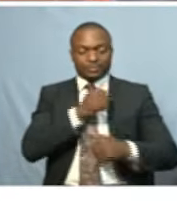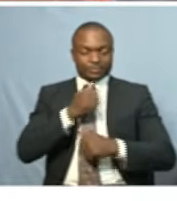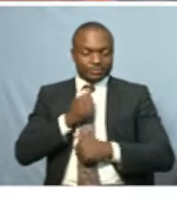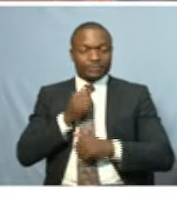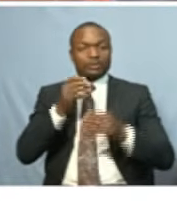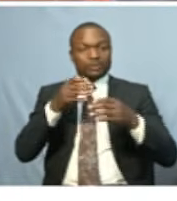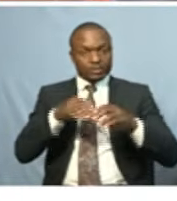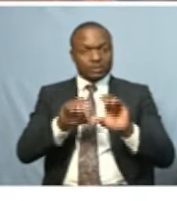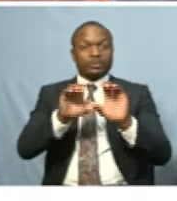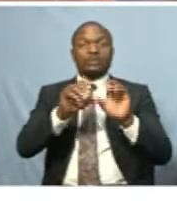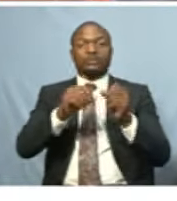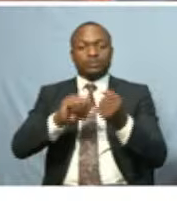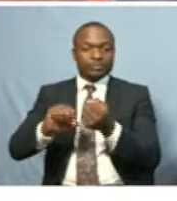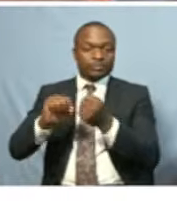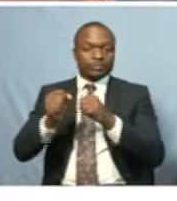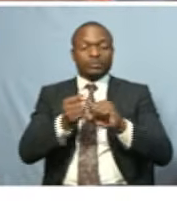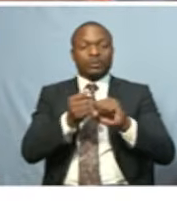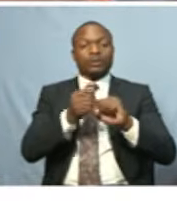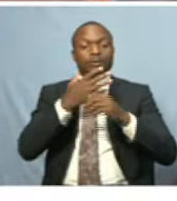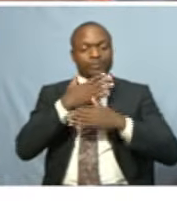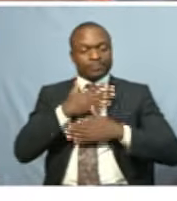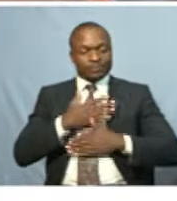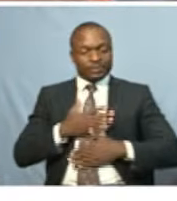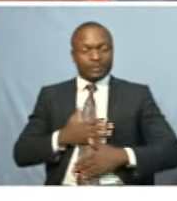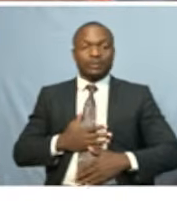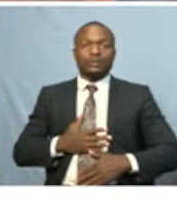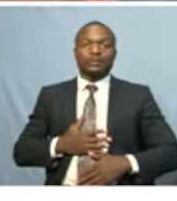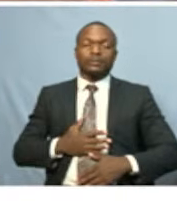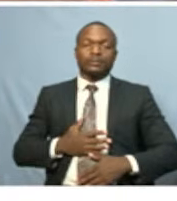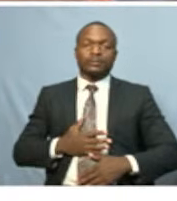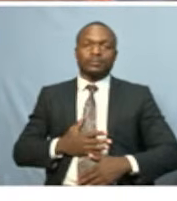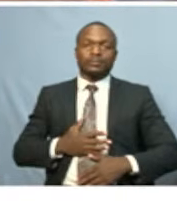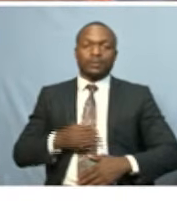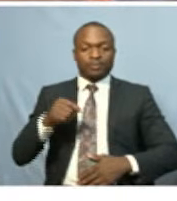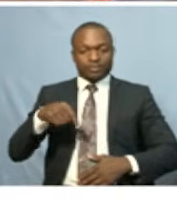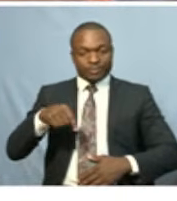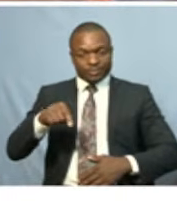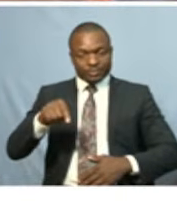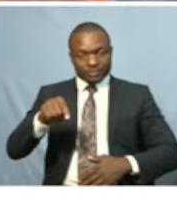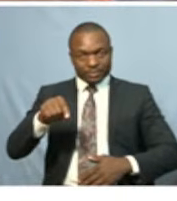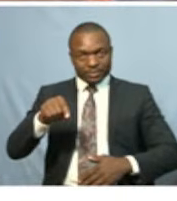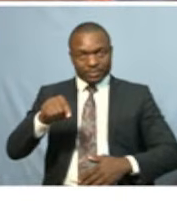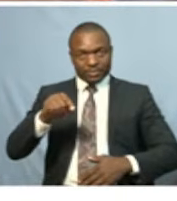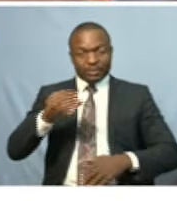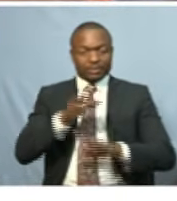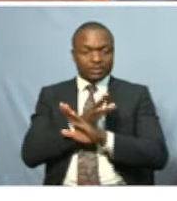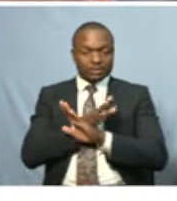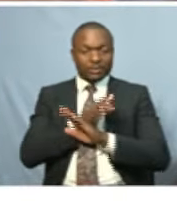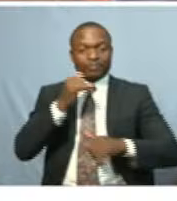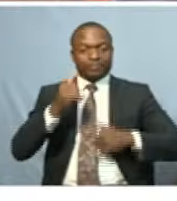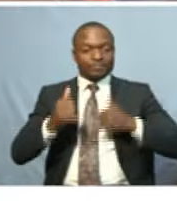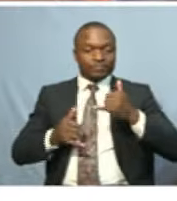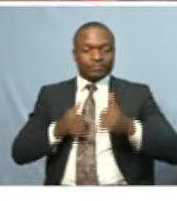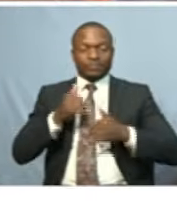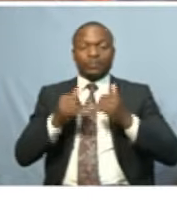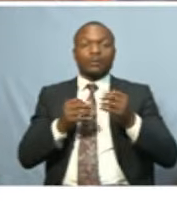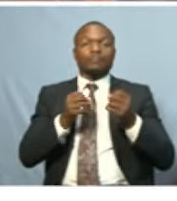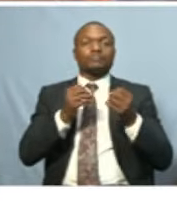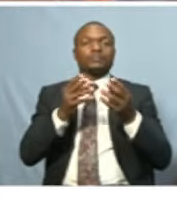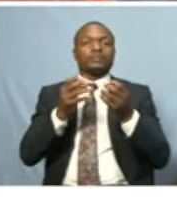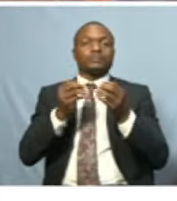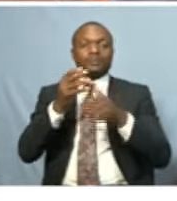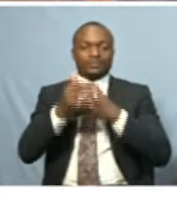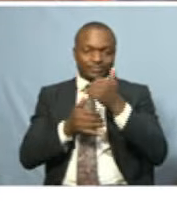to preserve the peace and stability that Zambia has enjoyed over many